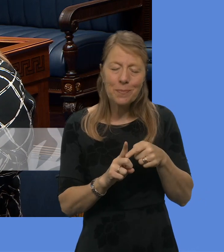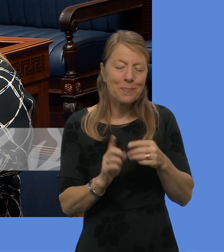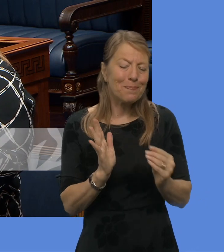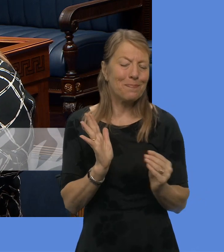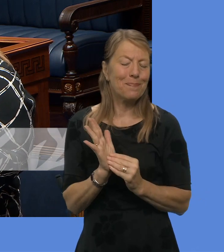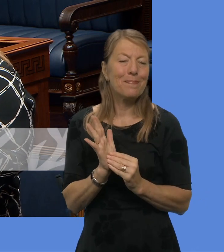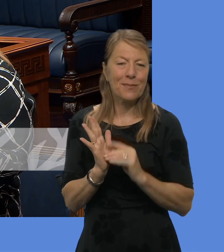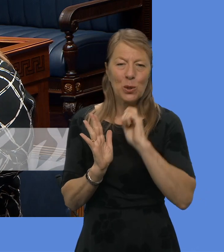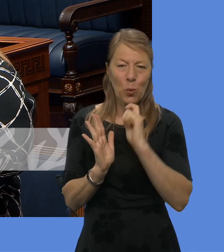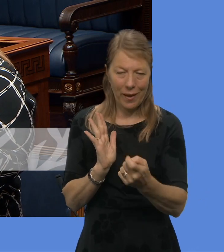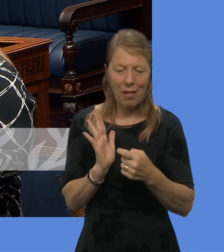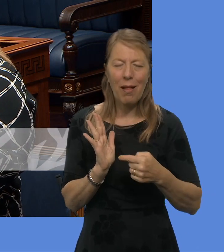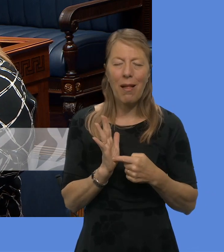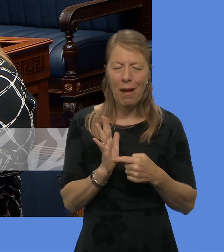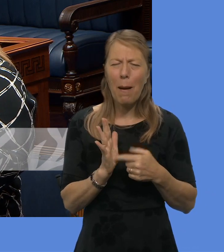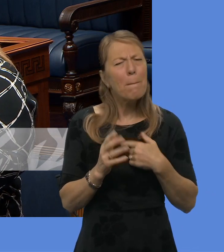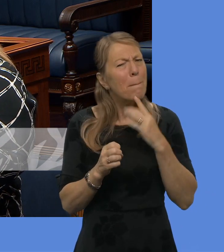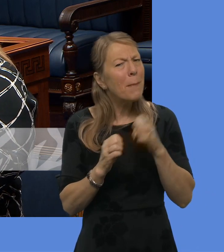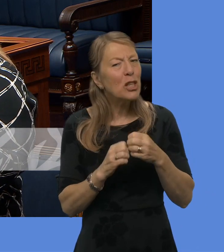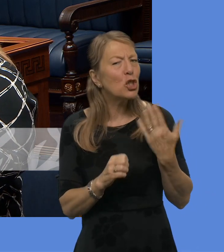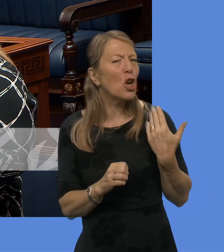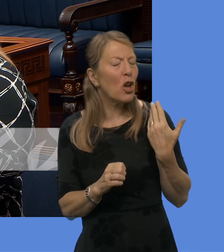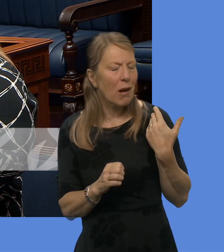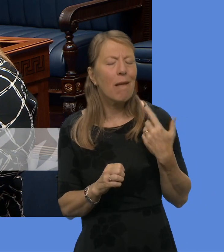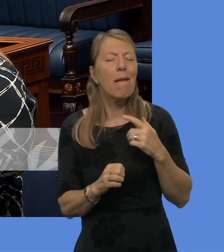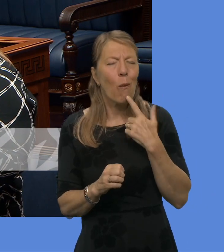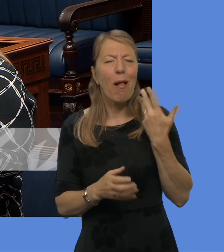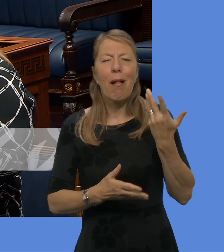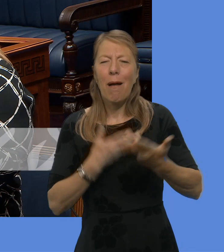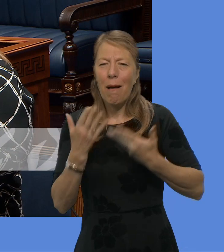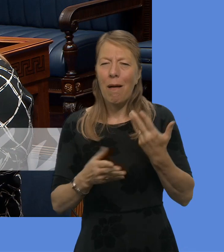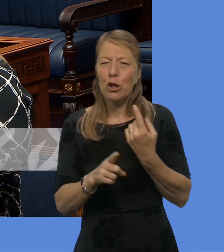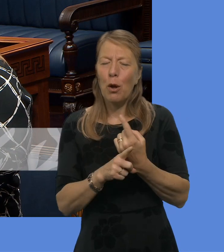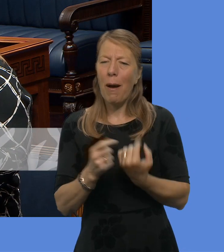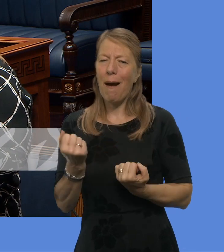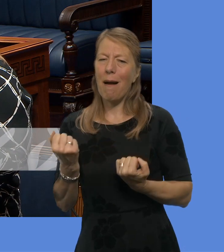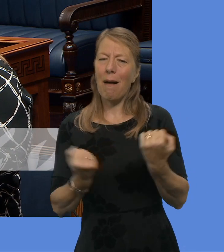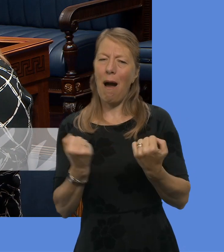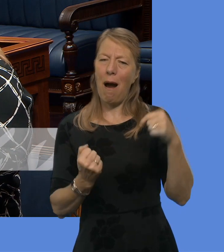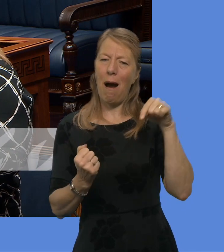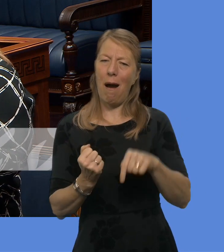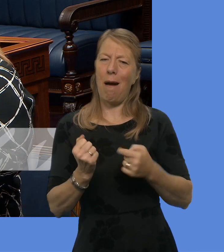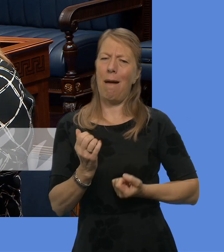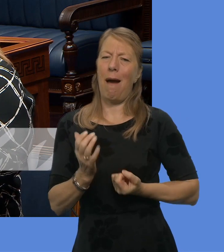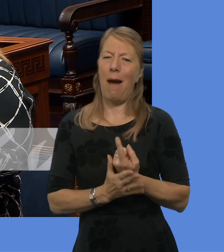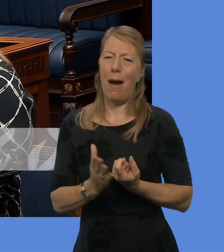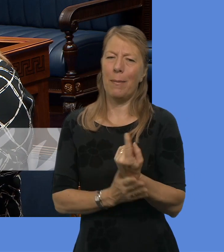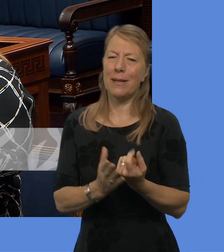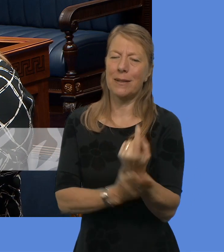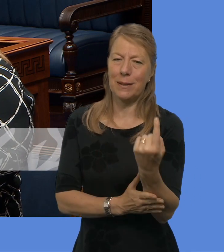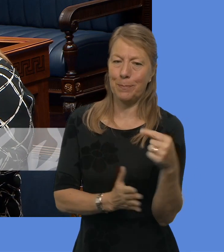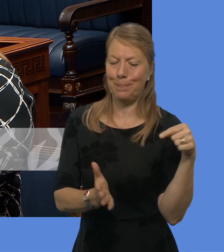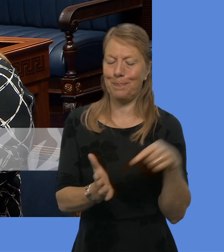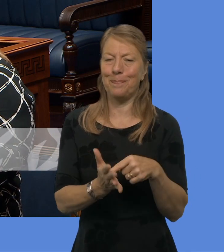elaborate further on some of the other measures, including around car incidents and how that will also be dealt with in the sentencing